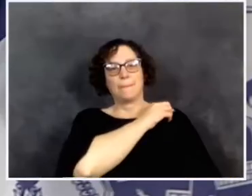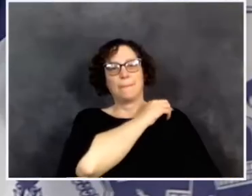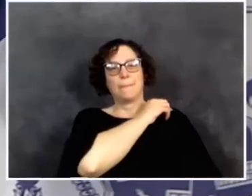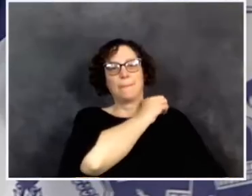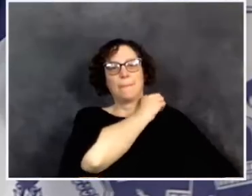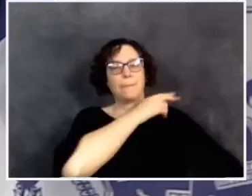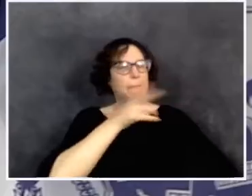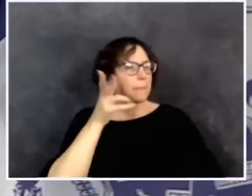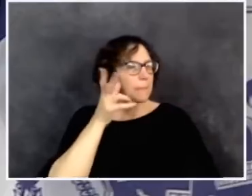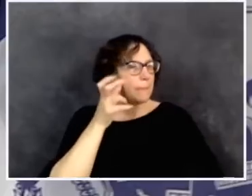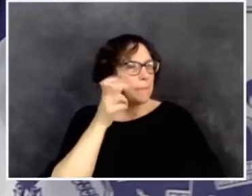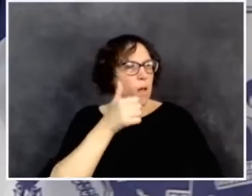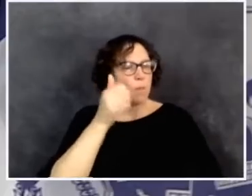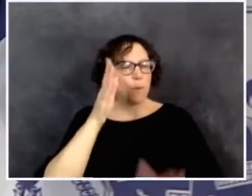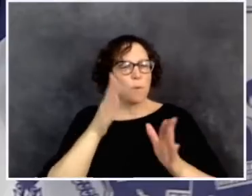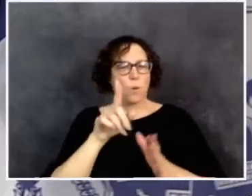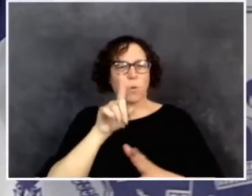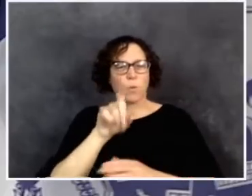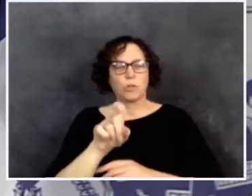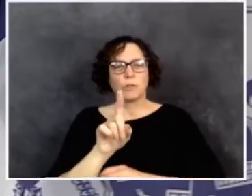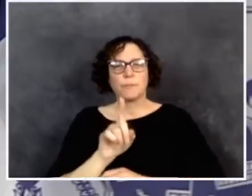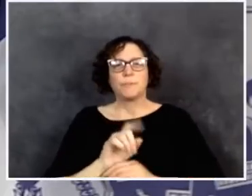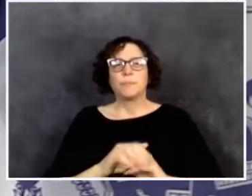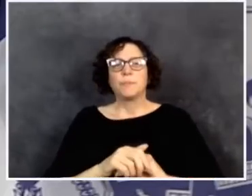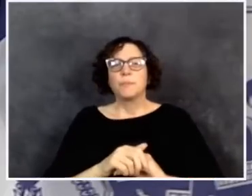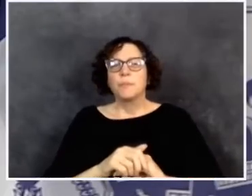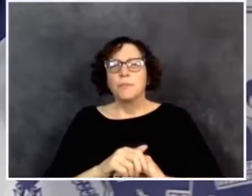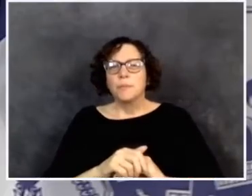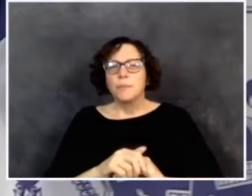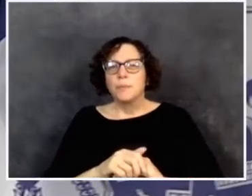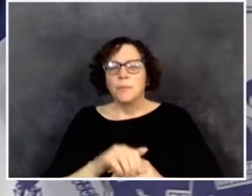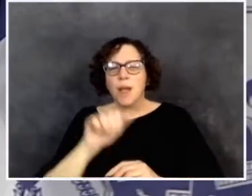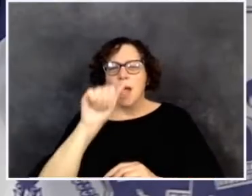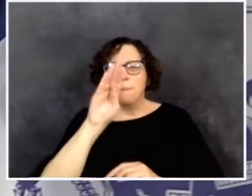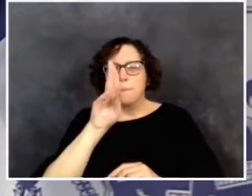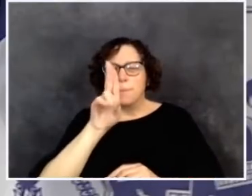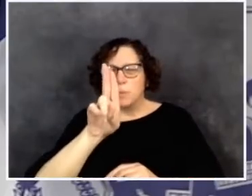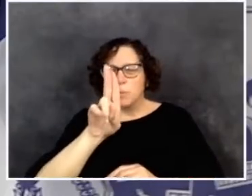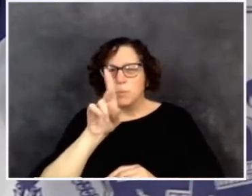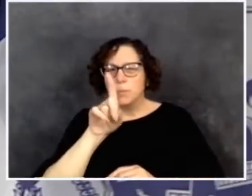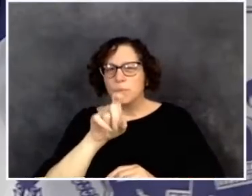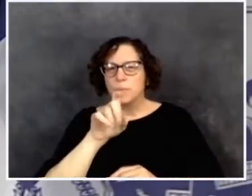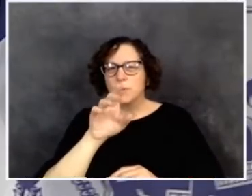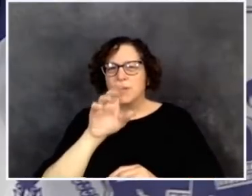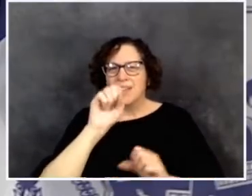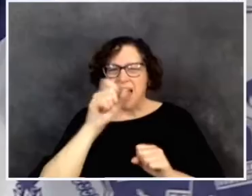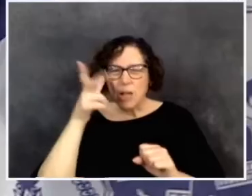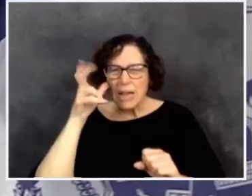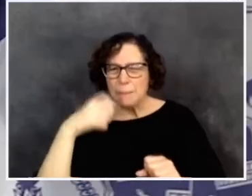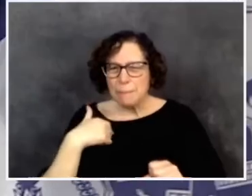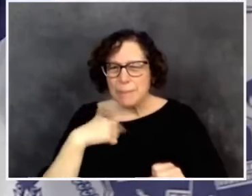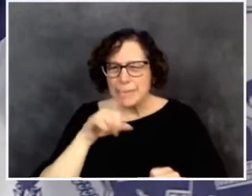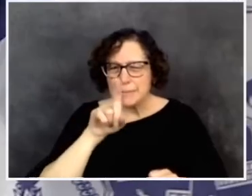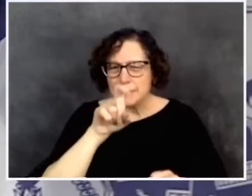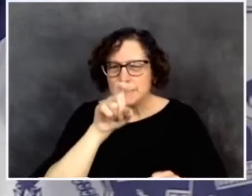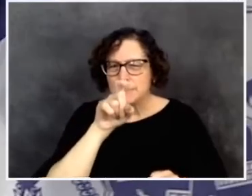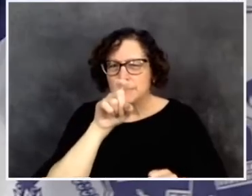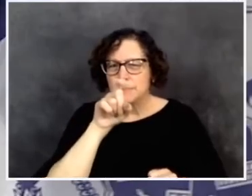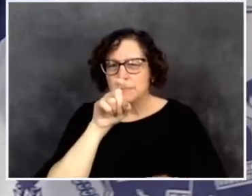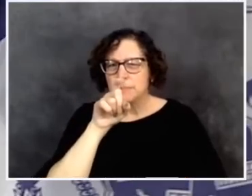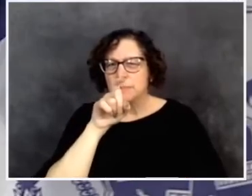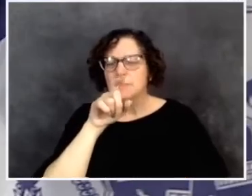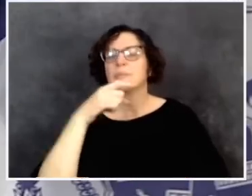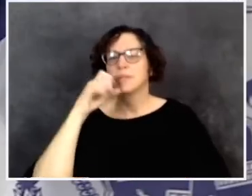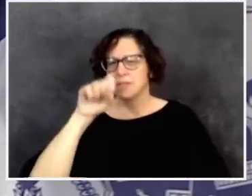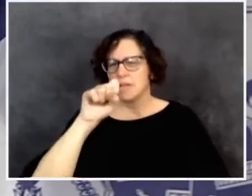Hello, Mr. Mayor. Did you hear me? Yes, can you hear me? Yes. Hi, how are you, Mr. Mayor?